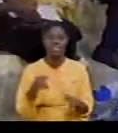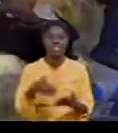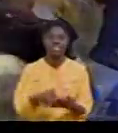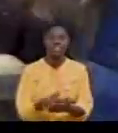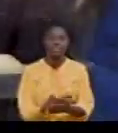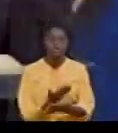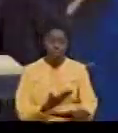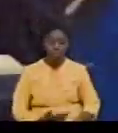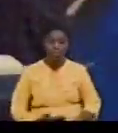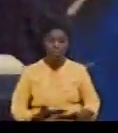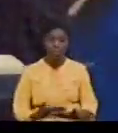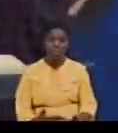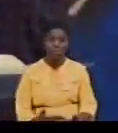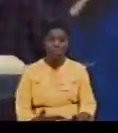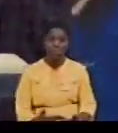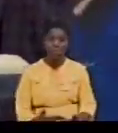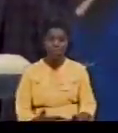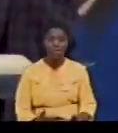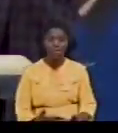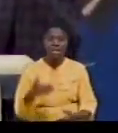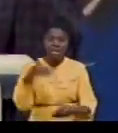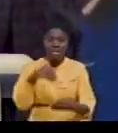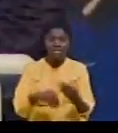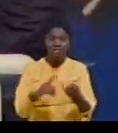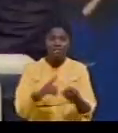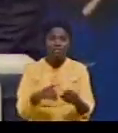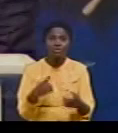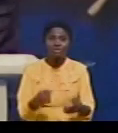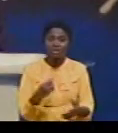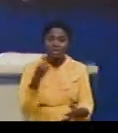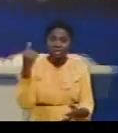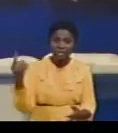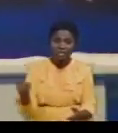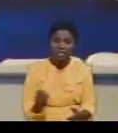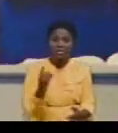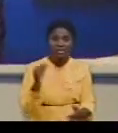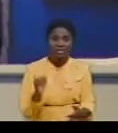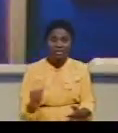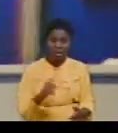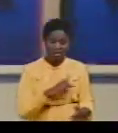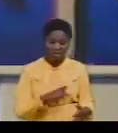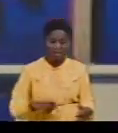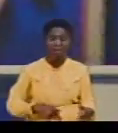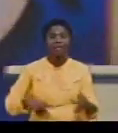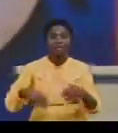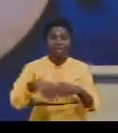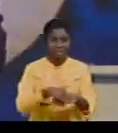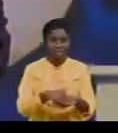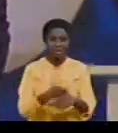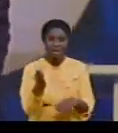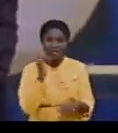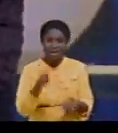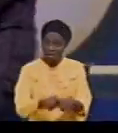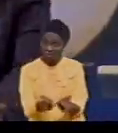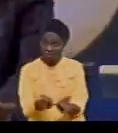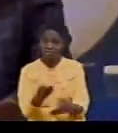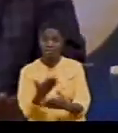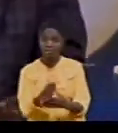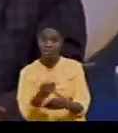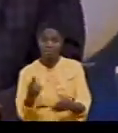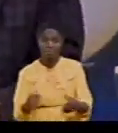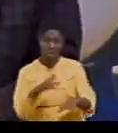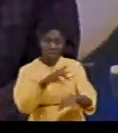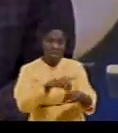birth into the eternal kingdom. There's a difference between the